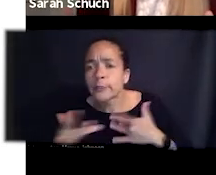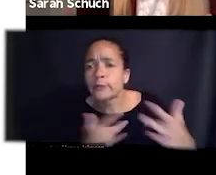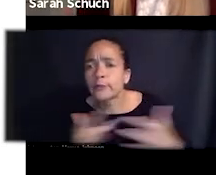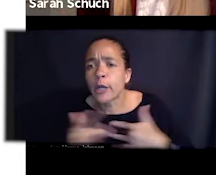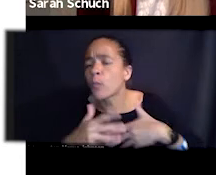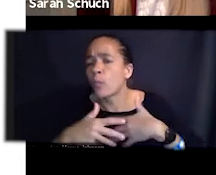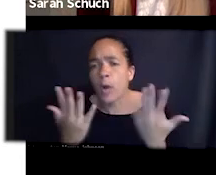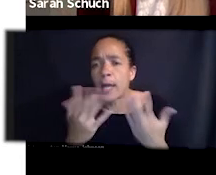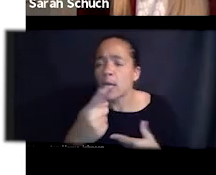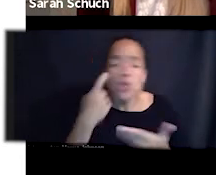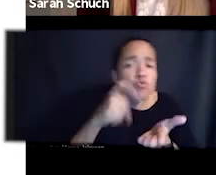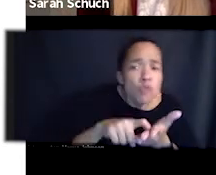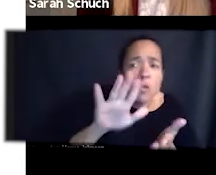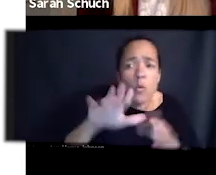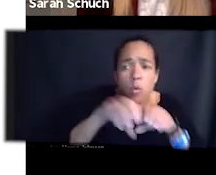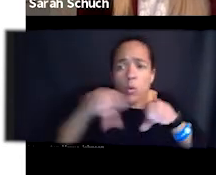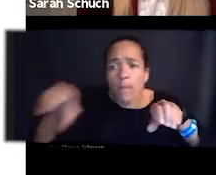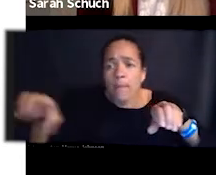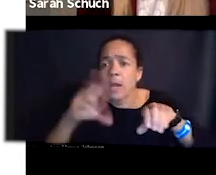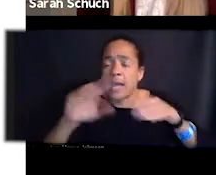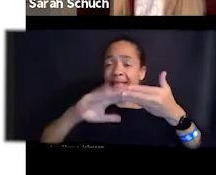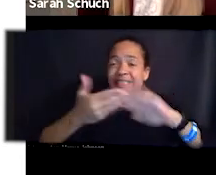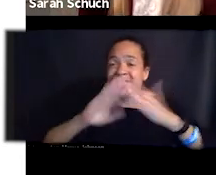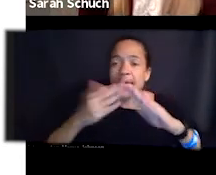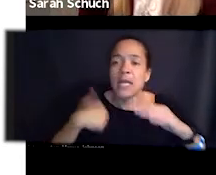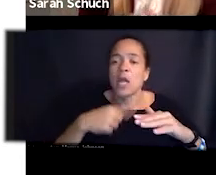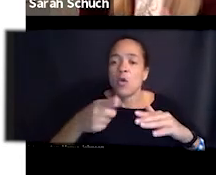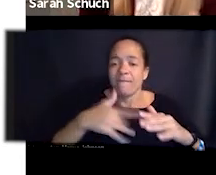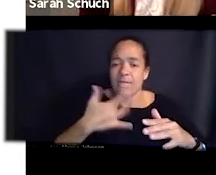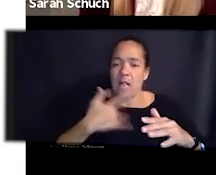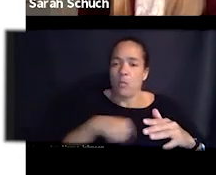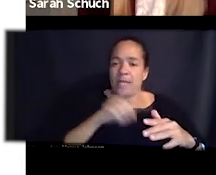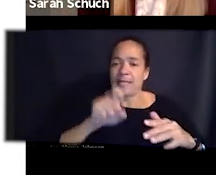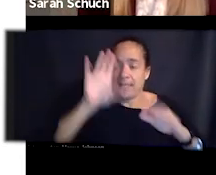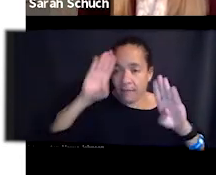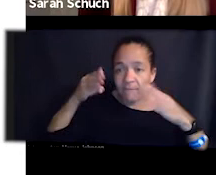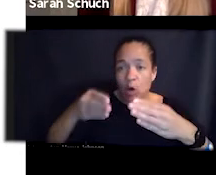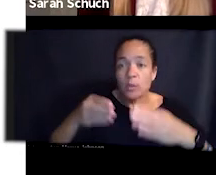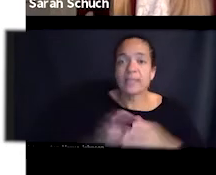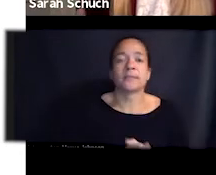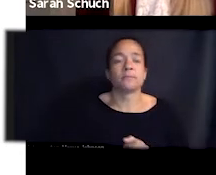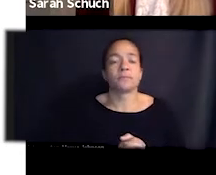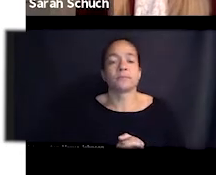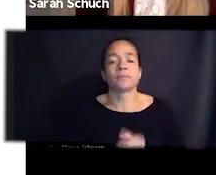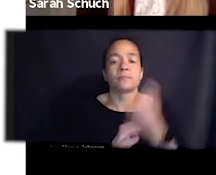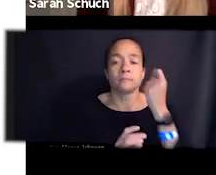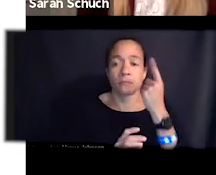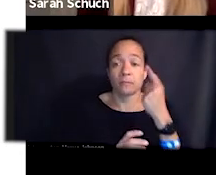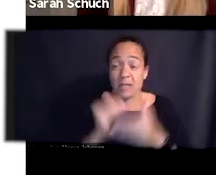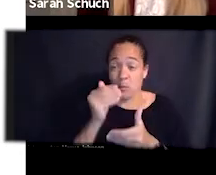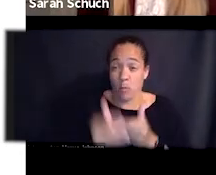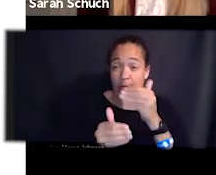and your whole city that you really think needs to be focused on? And so as we're going through this process, past the